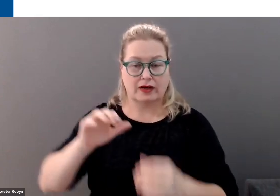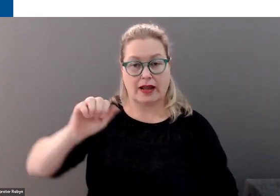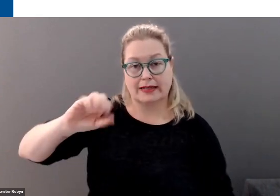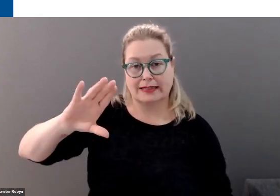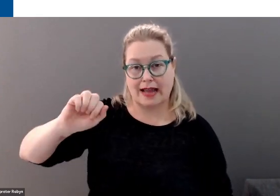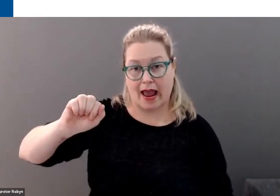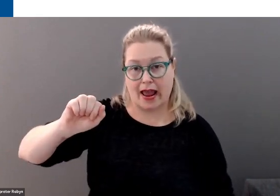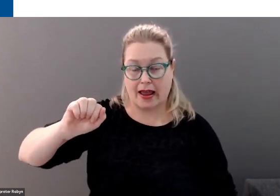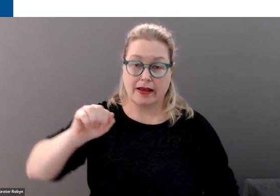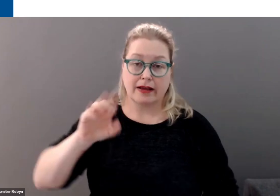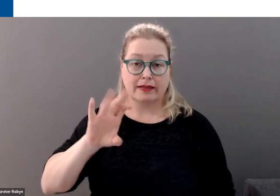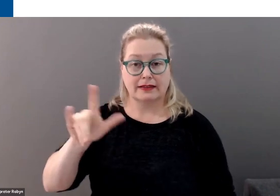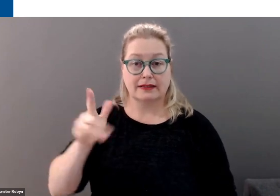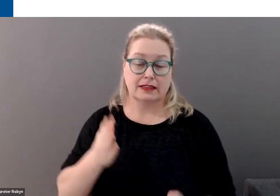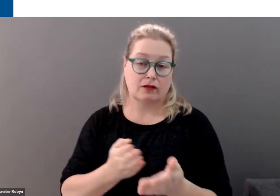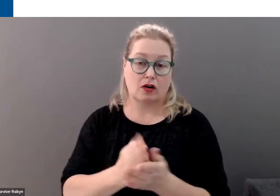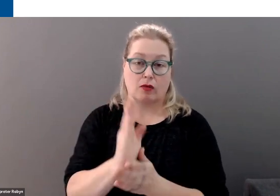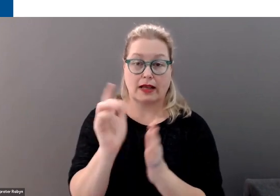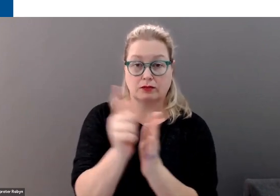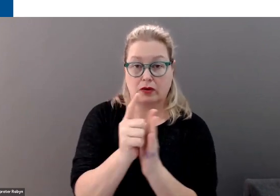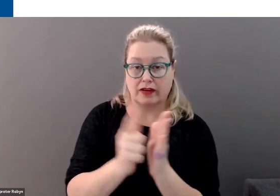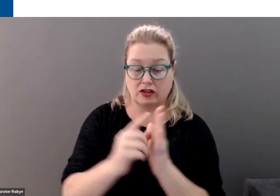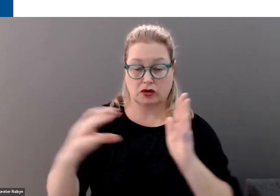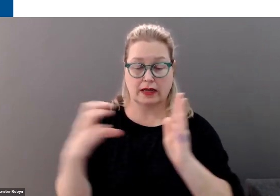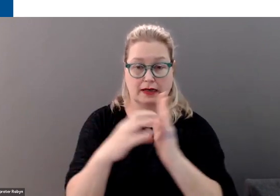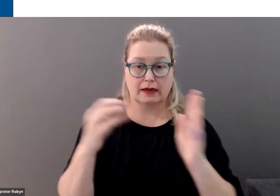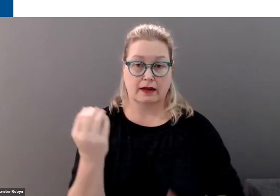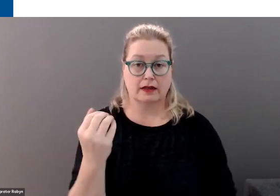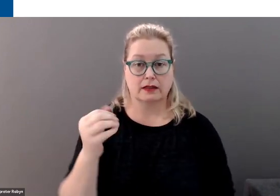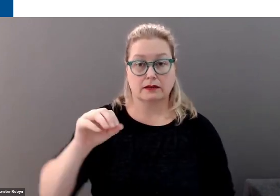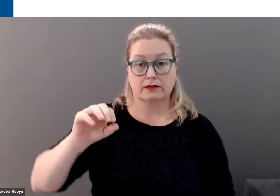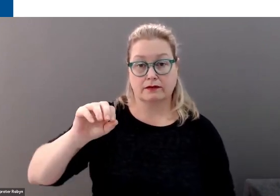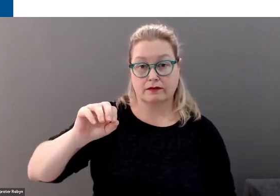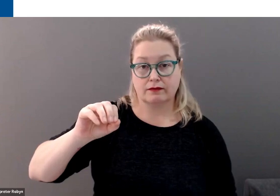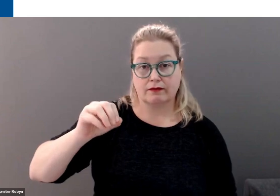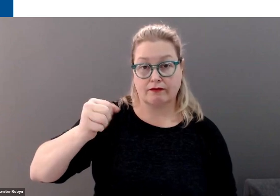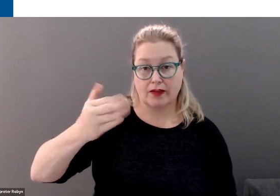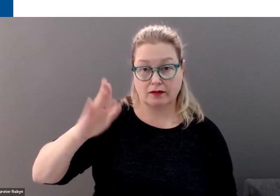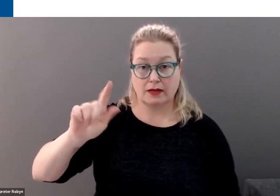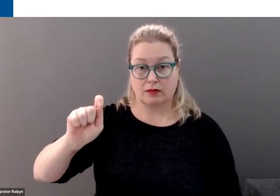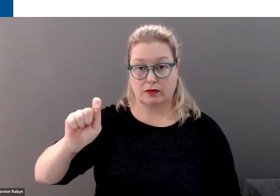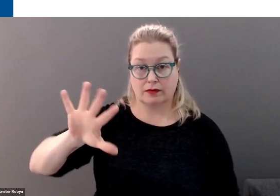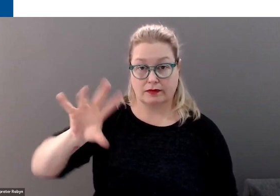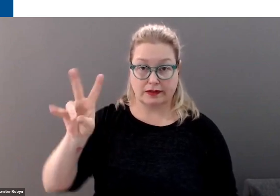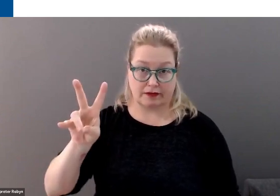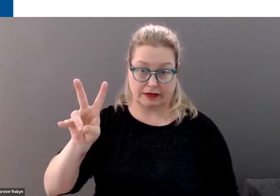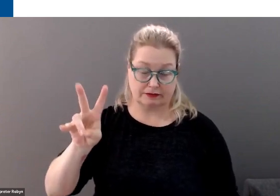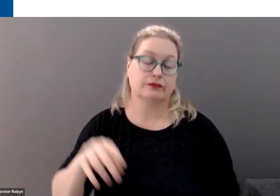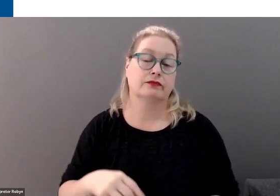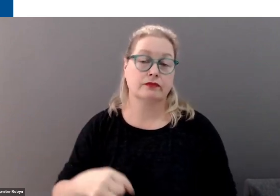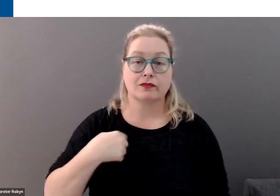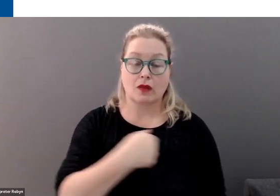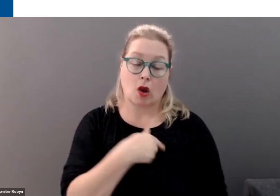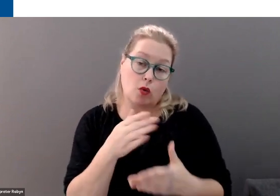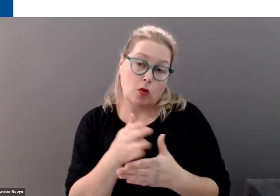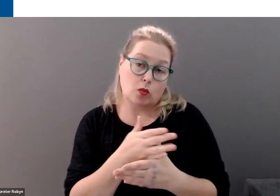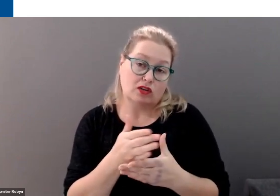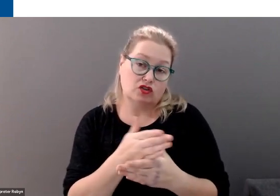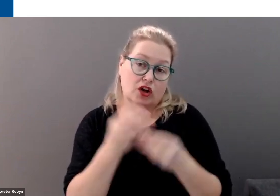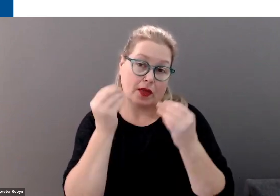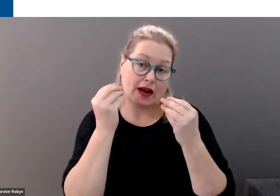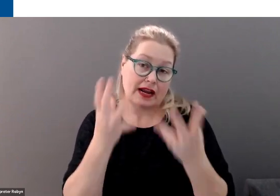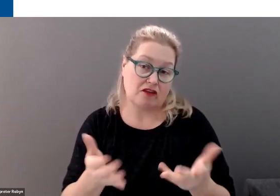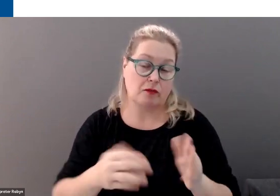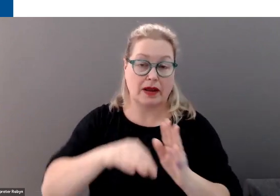rights provisions in Section 1557. And we'll share that information with ACL's listserv.